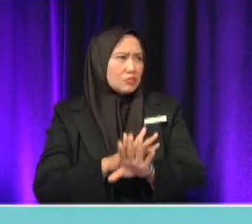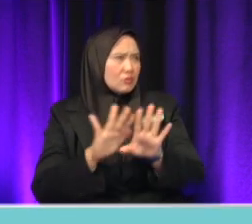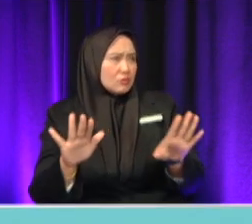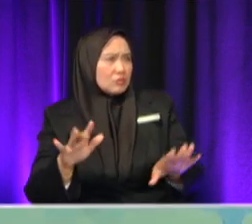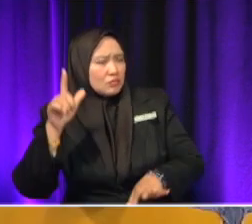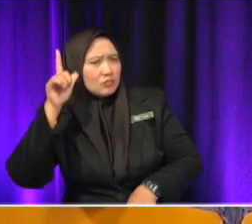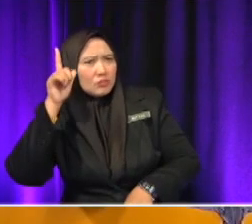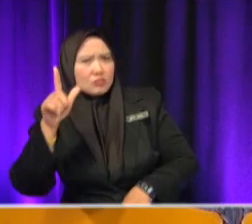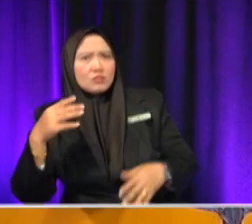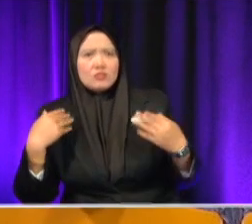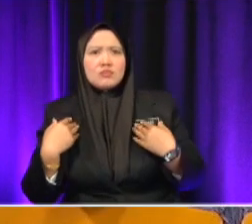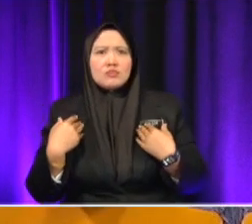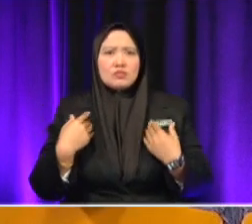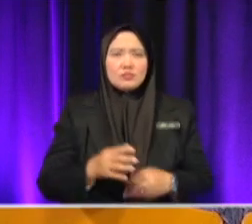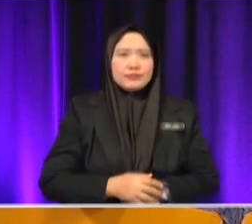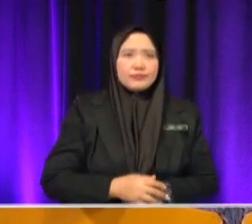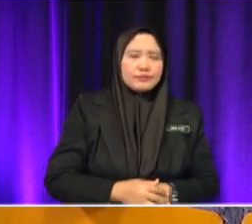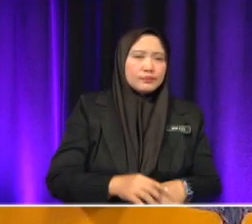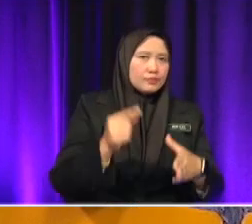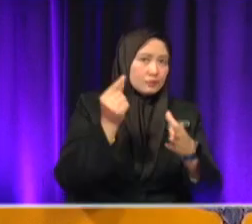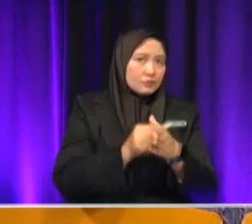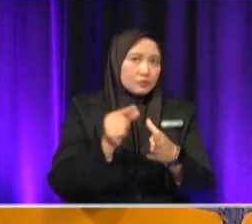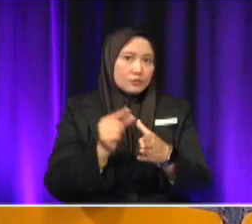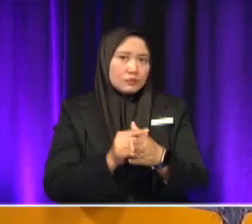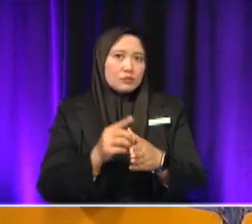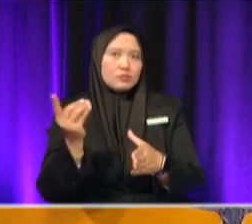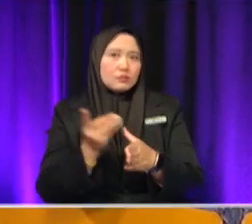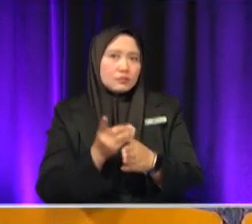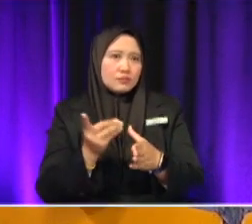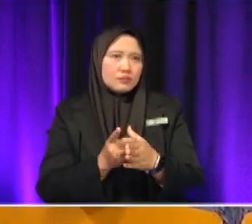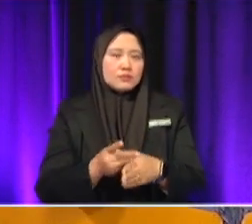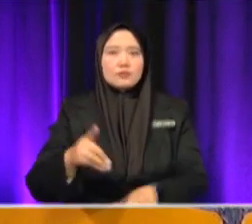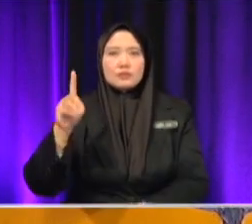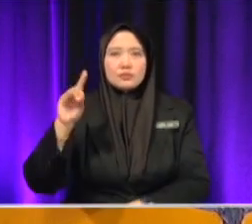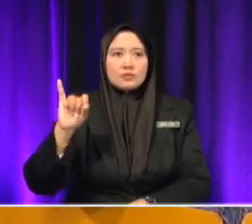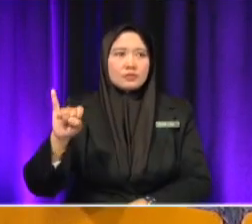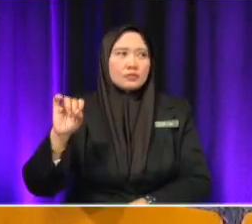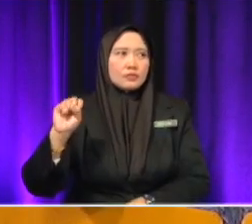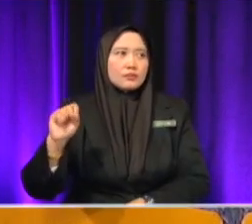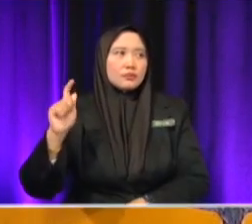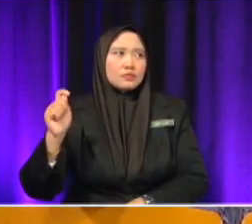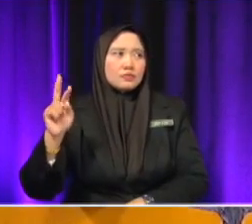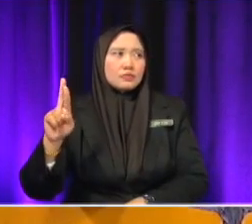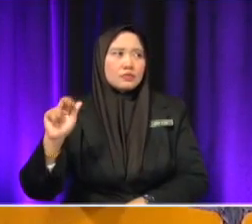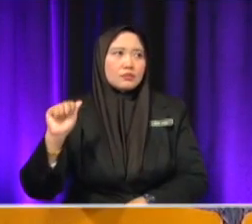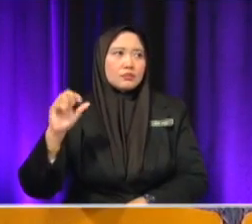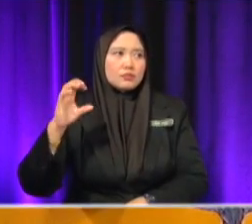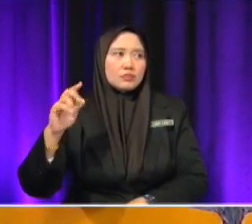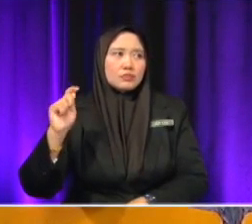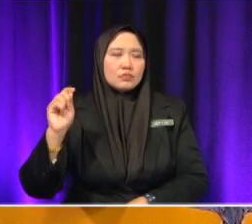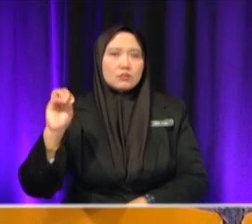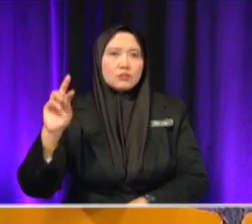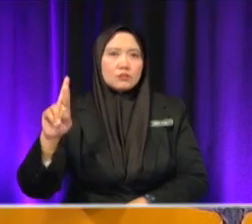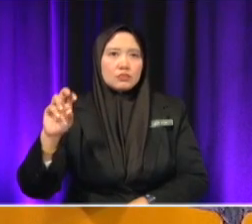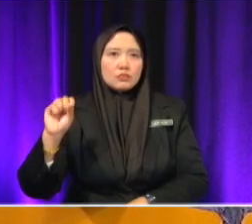reading comprehension would have the options of A, B, C or D. So do not do this first. You go and look at the article